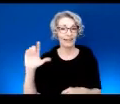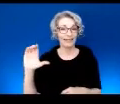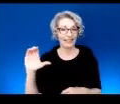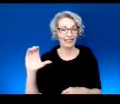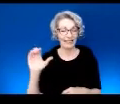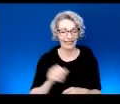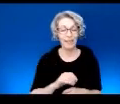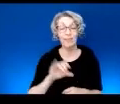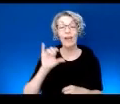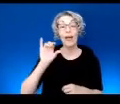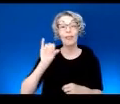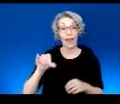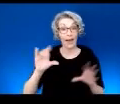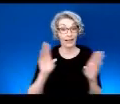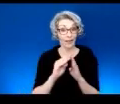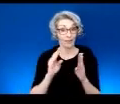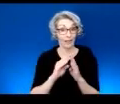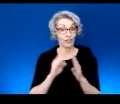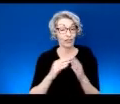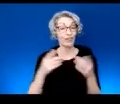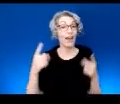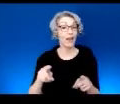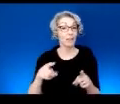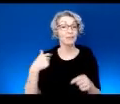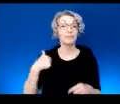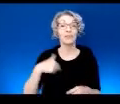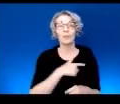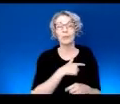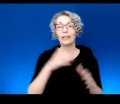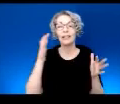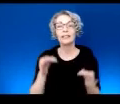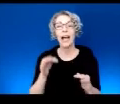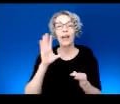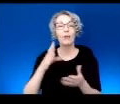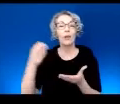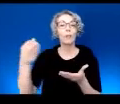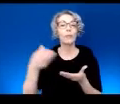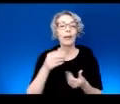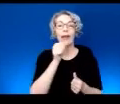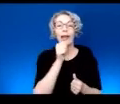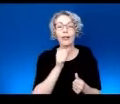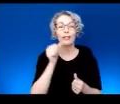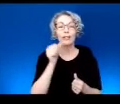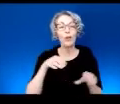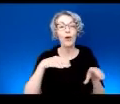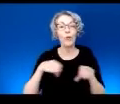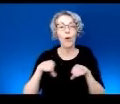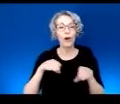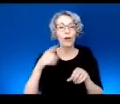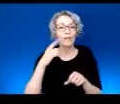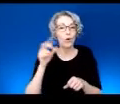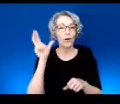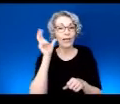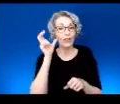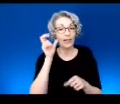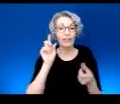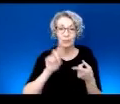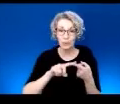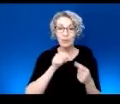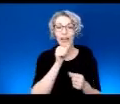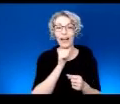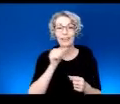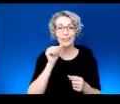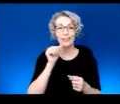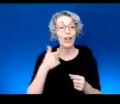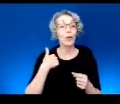At that convention, we decided we were going to bring the Arizona Walk for Hearing to Arizona and